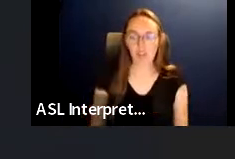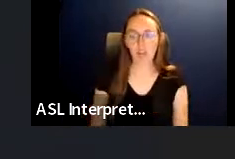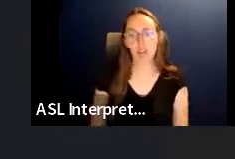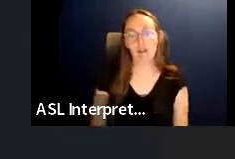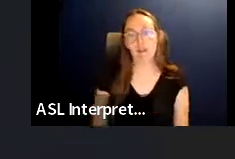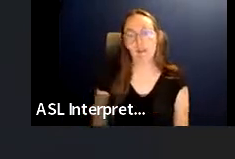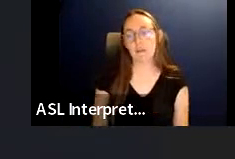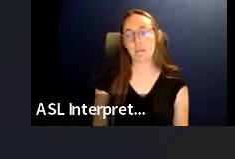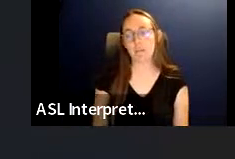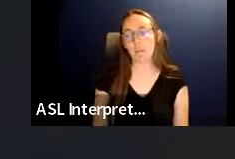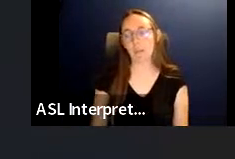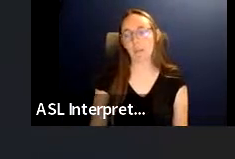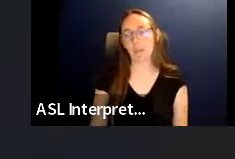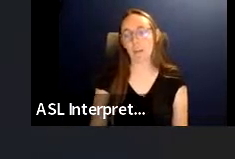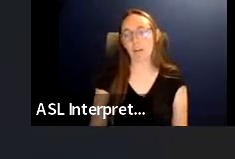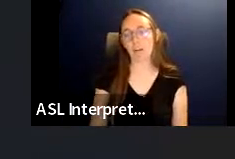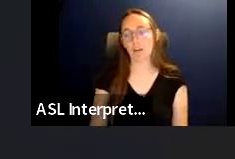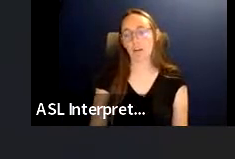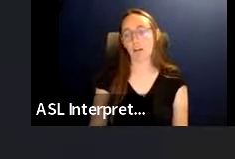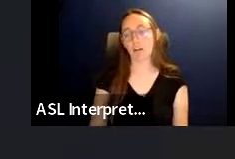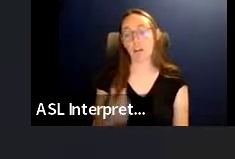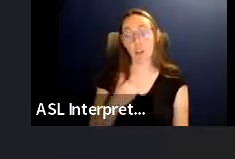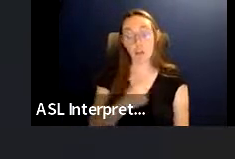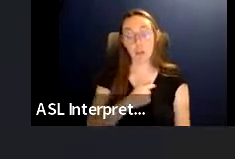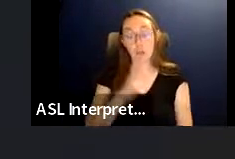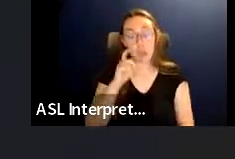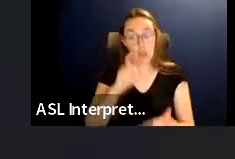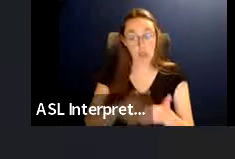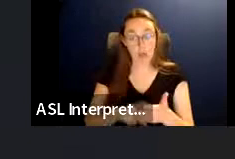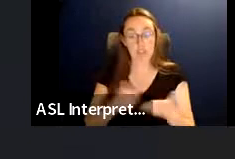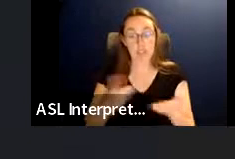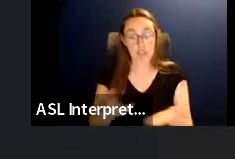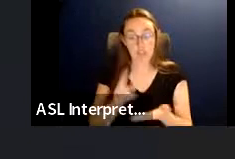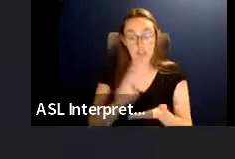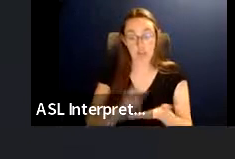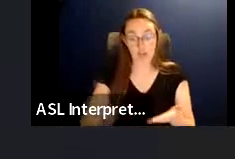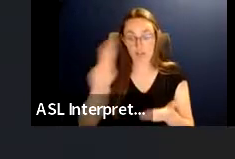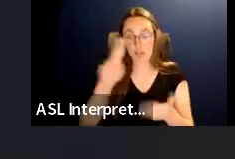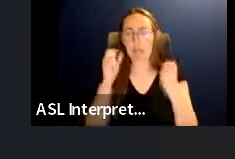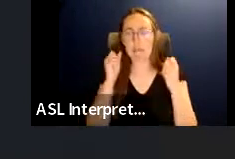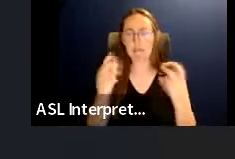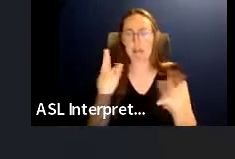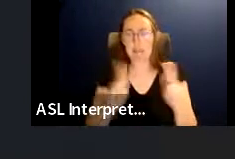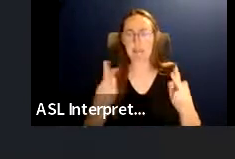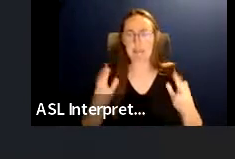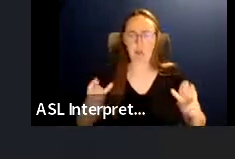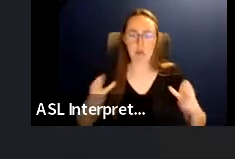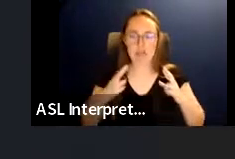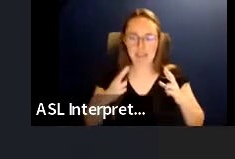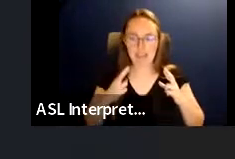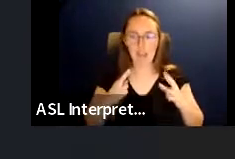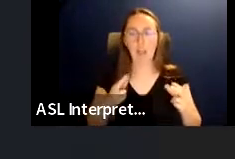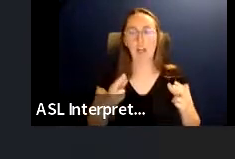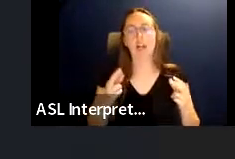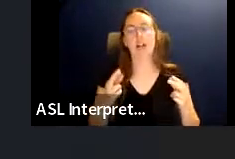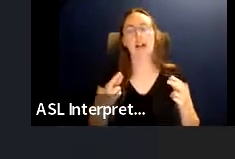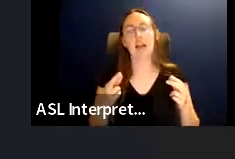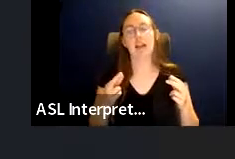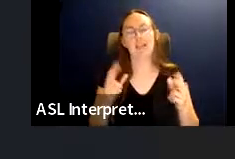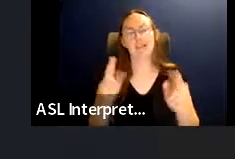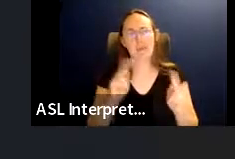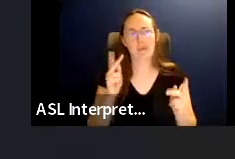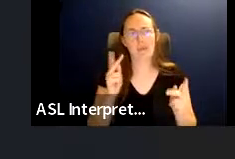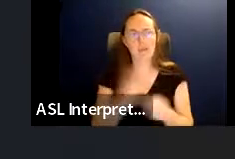is, one is we're having a lot of people retire. Two is people are using less books, less three-ring